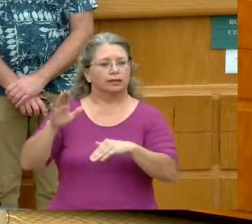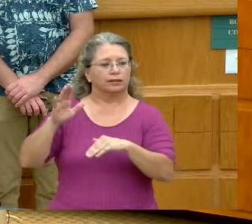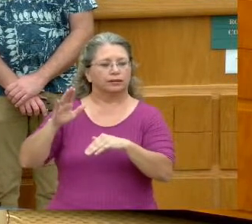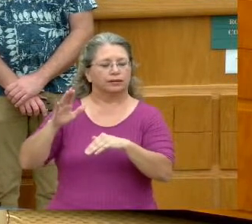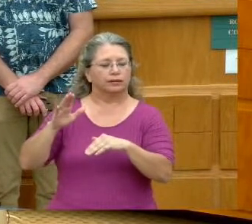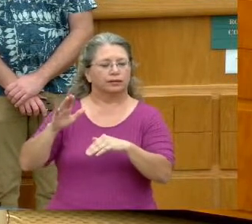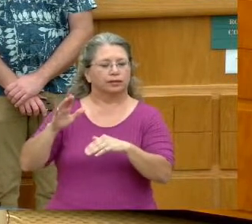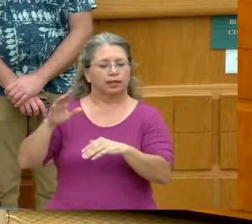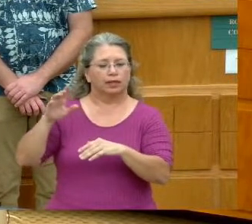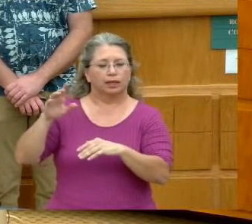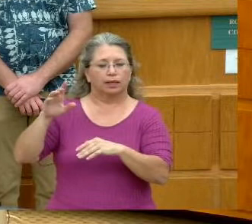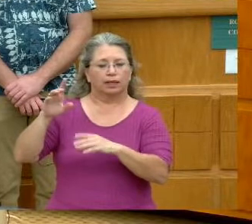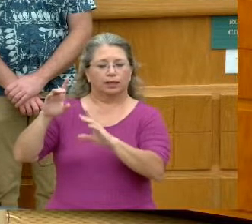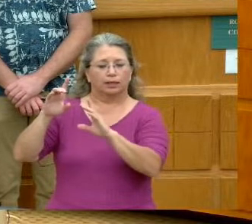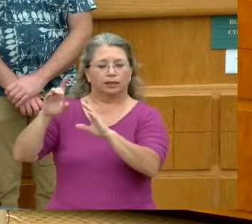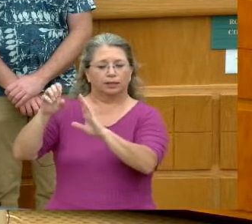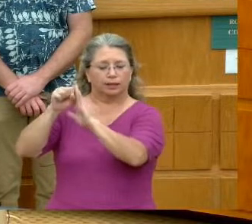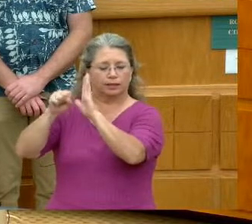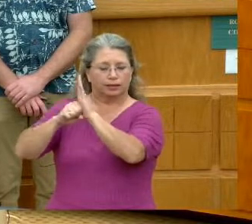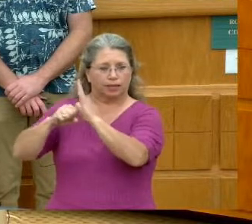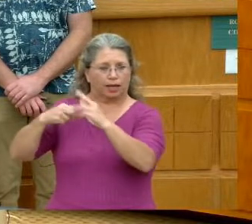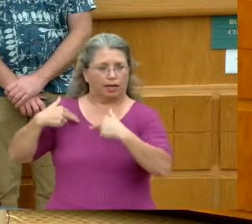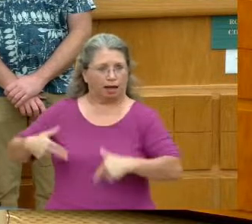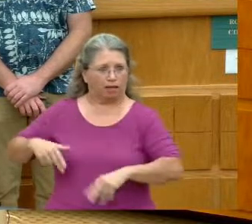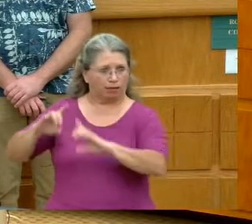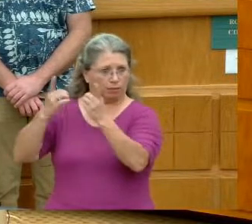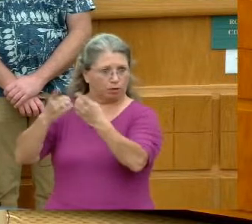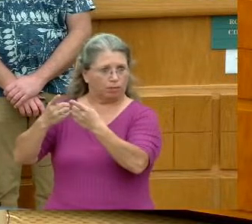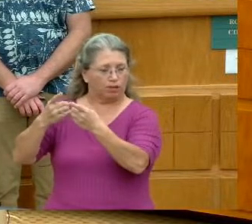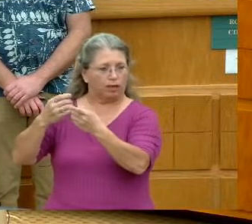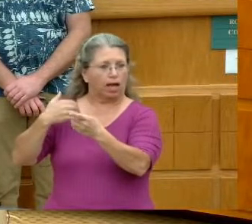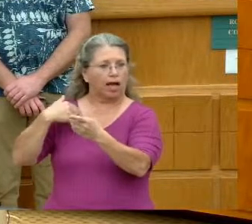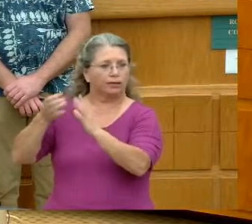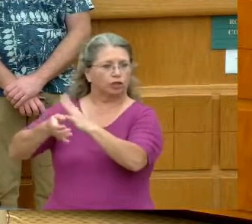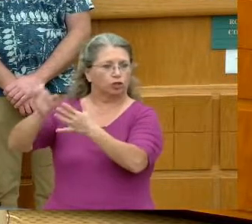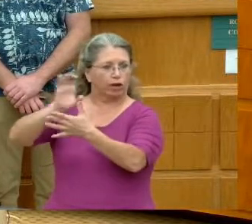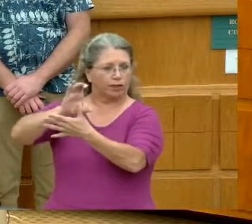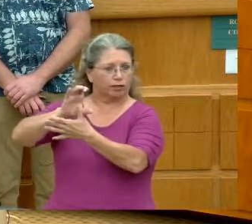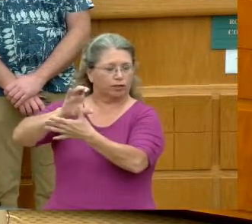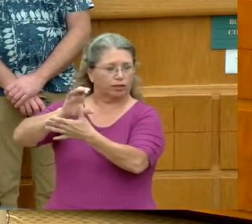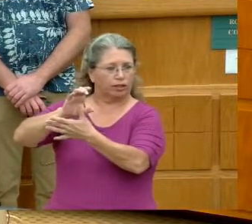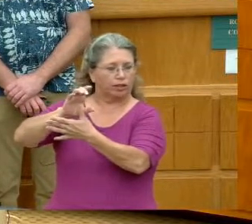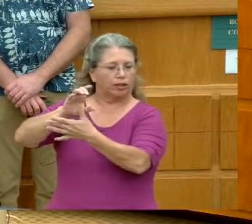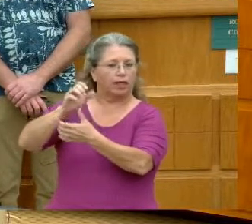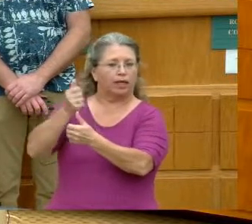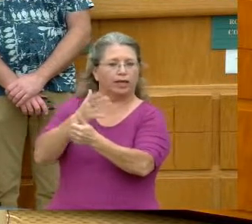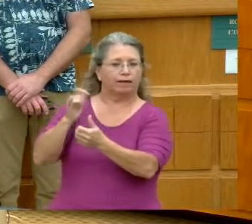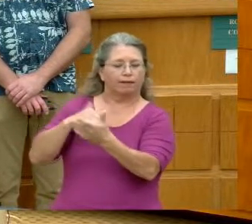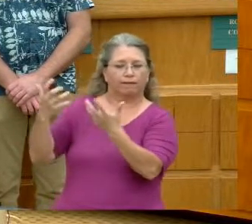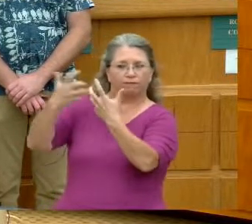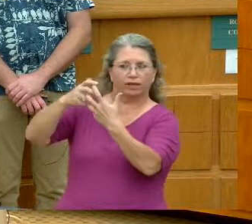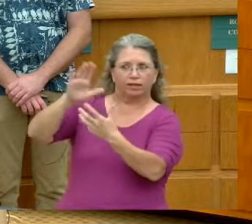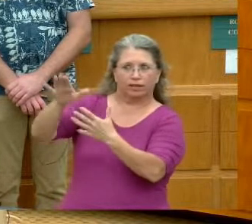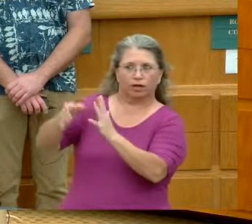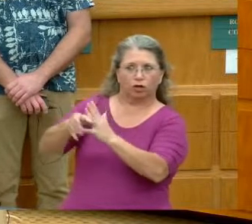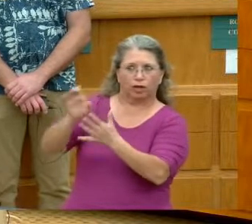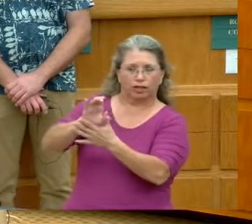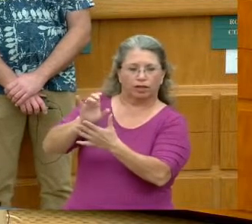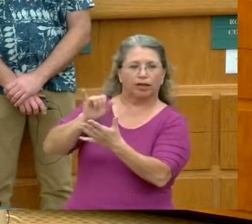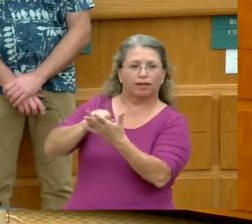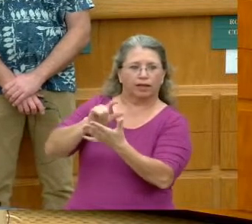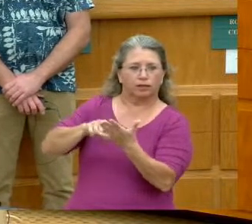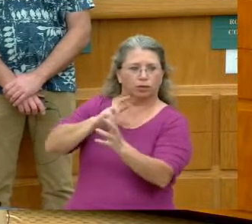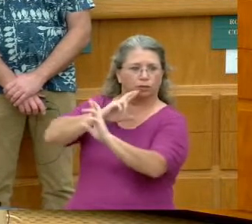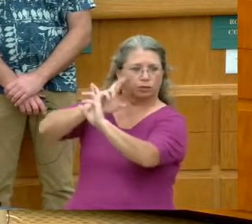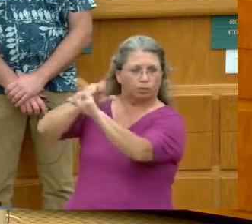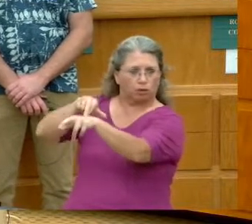Services, they have a criteria that they have to follow. Anything that fits their criteria is what gets reported back to them. There's several other entities that are also